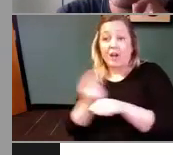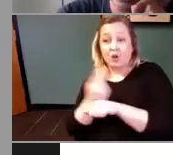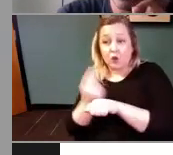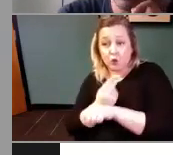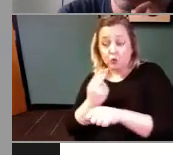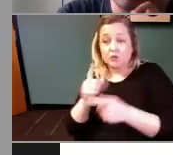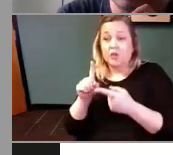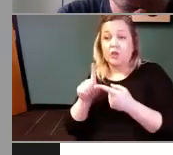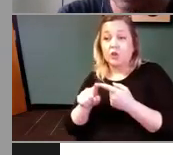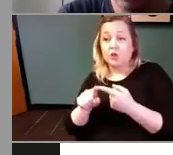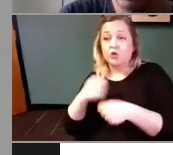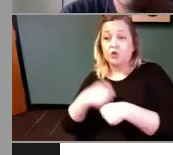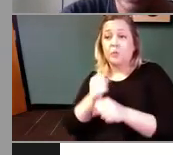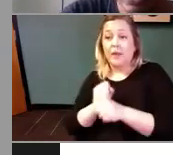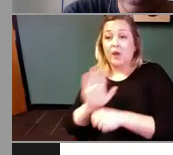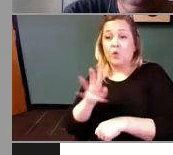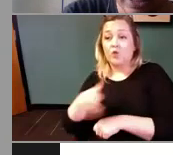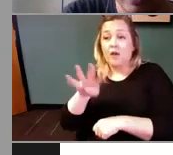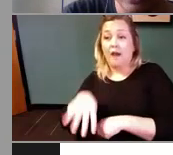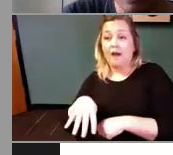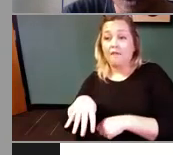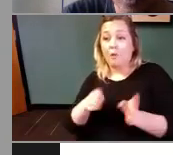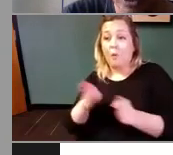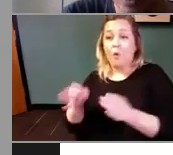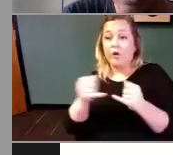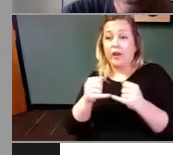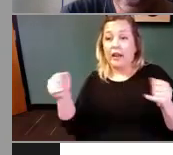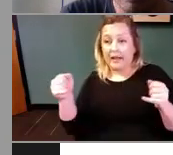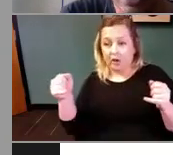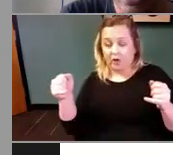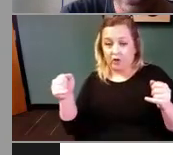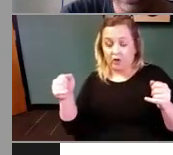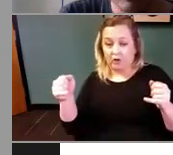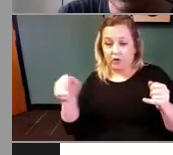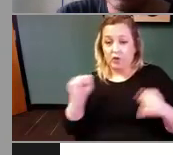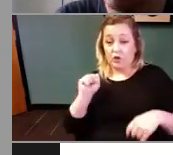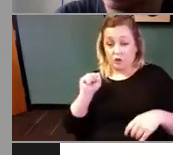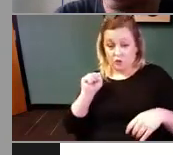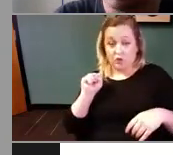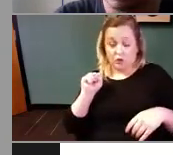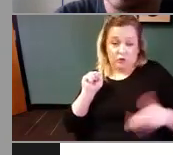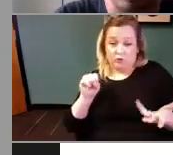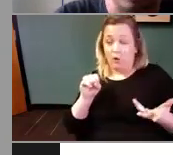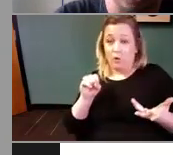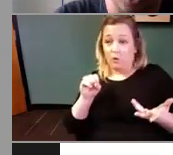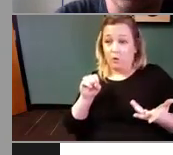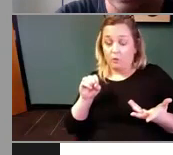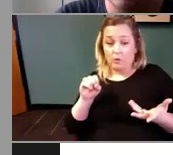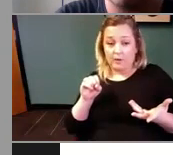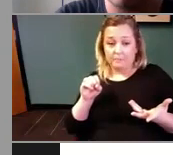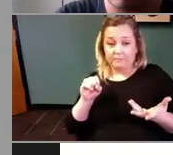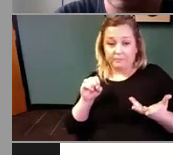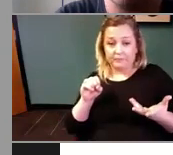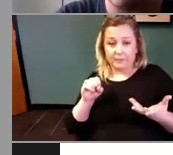order of your graph. Now, right. Given these post values, I am basically, so